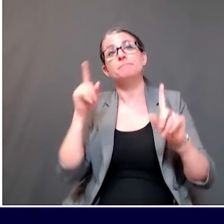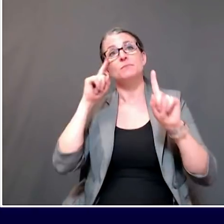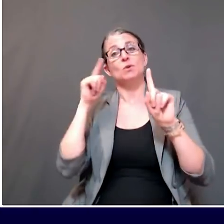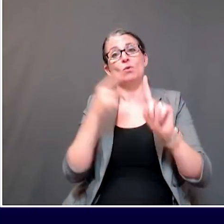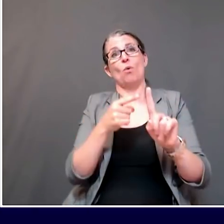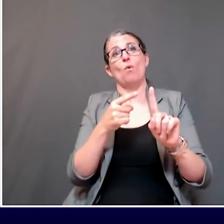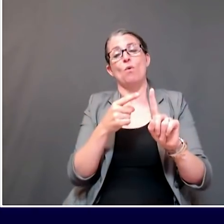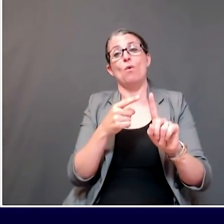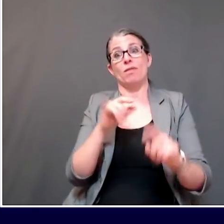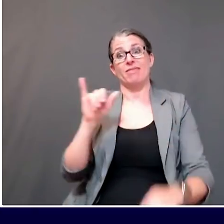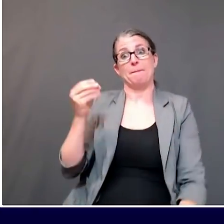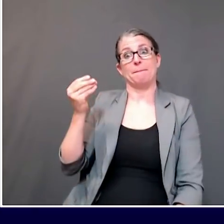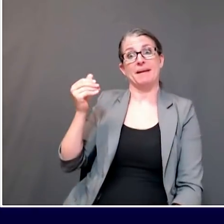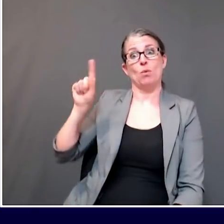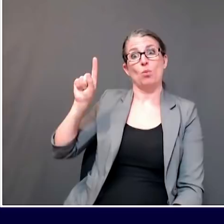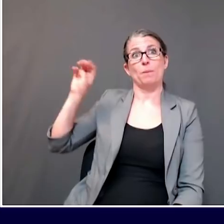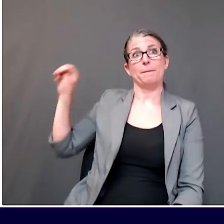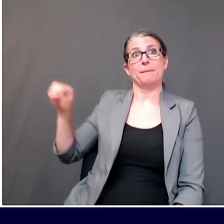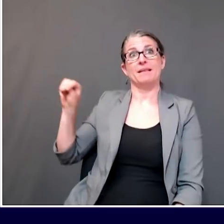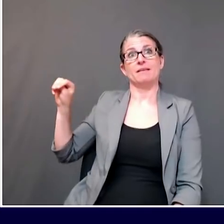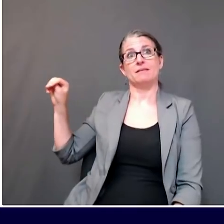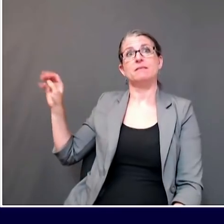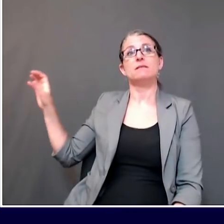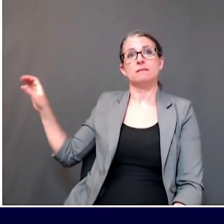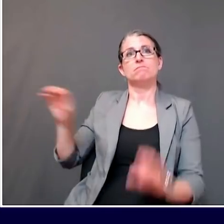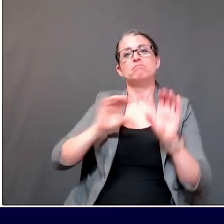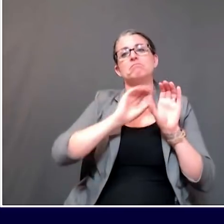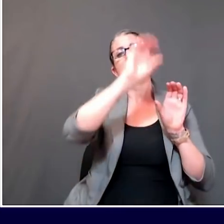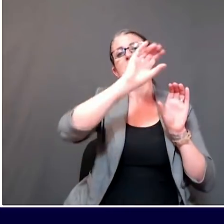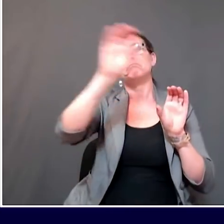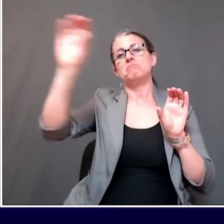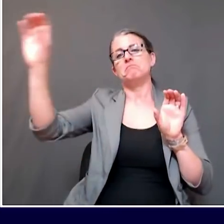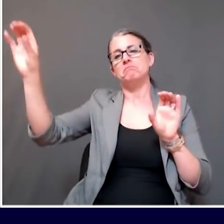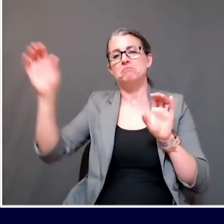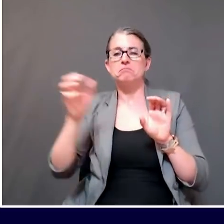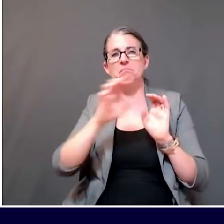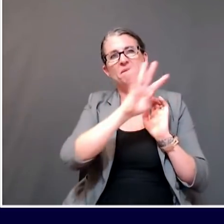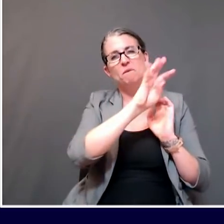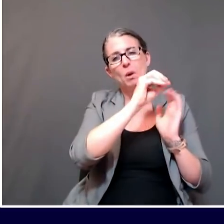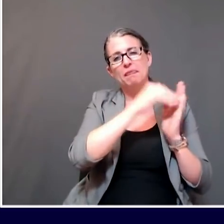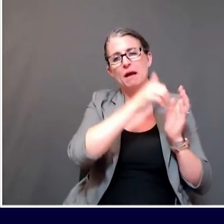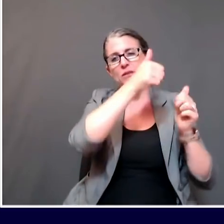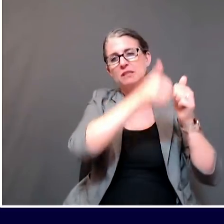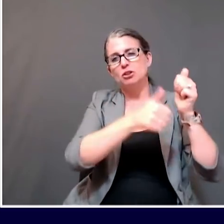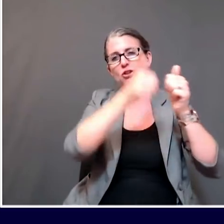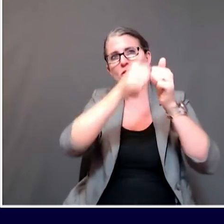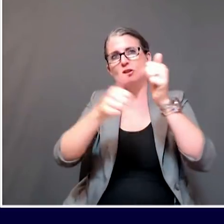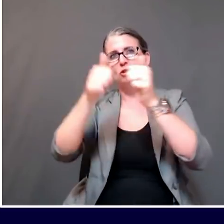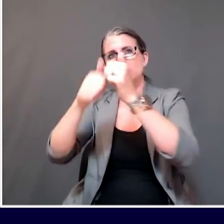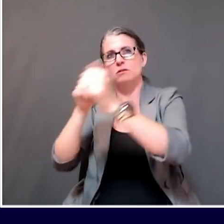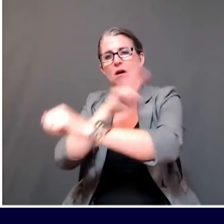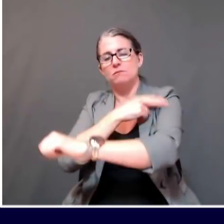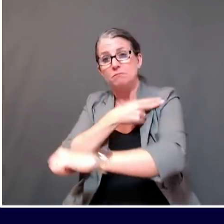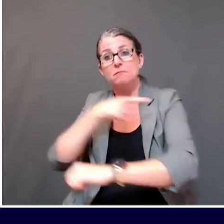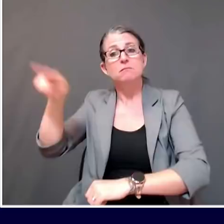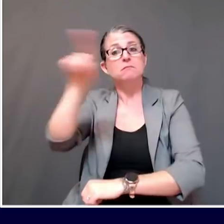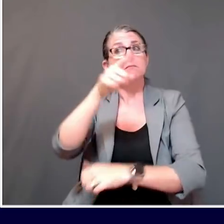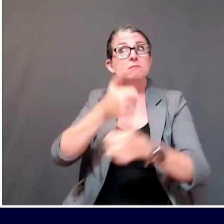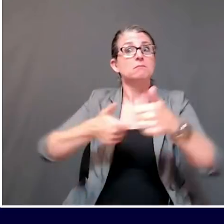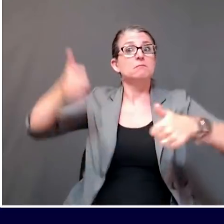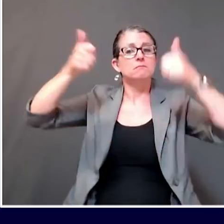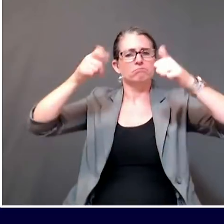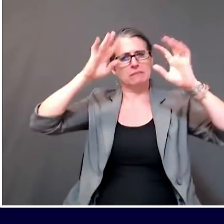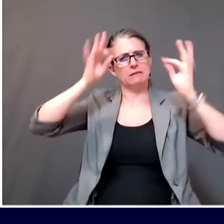would get about a $40,000 grant, each of them to use in their own way. Some of them have said that what they really need is to